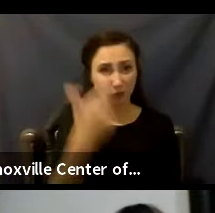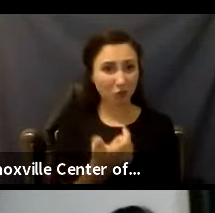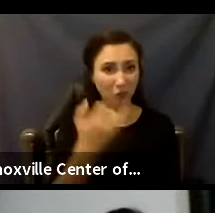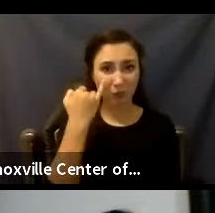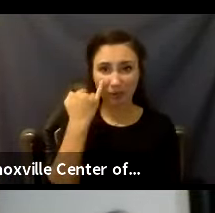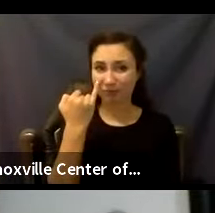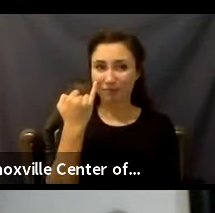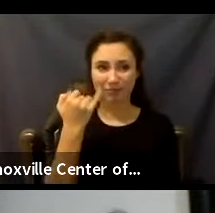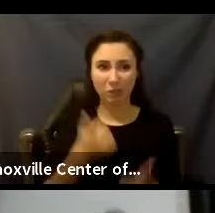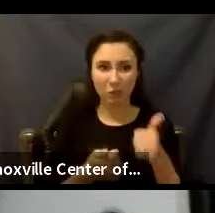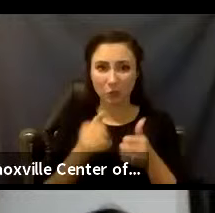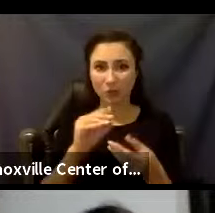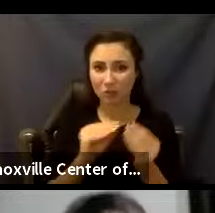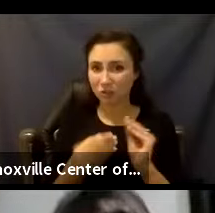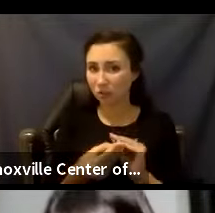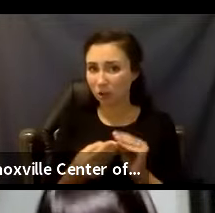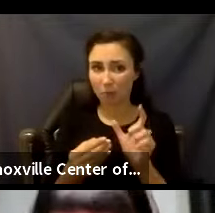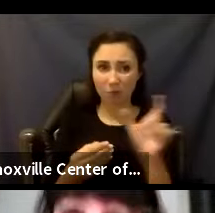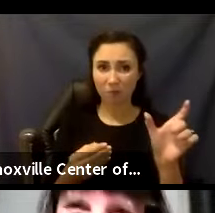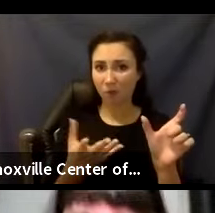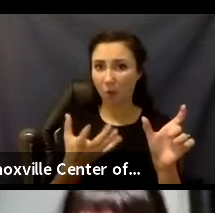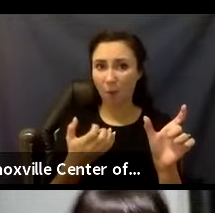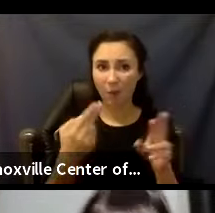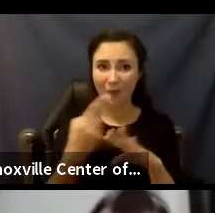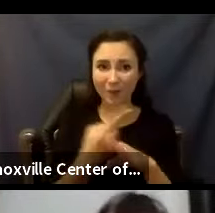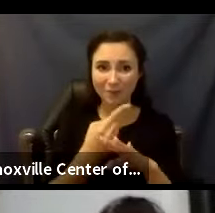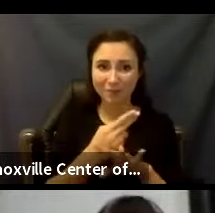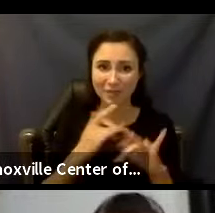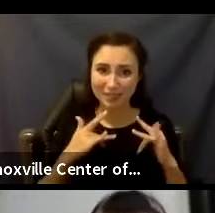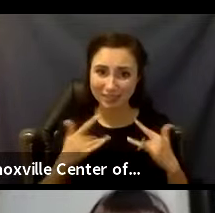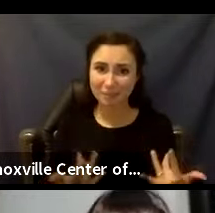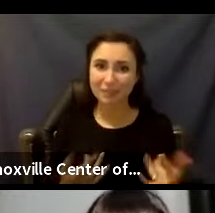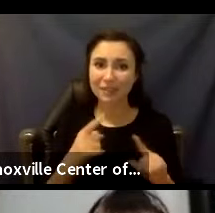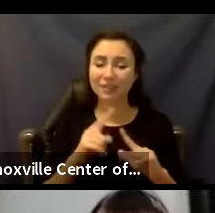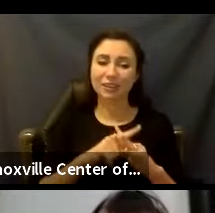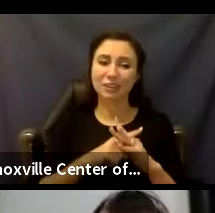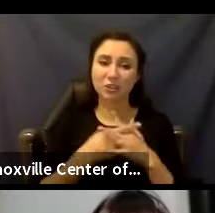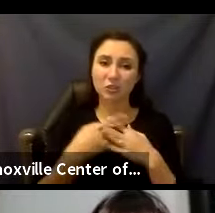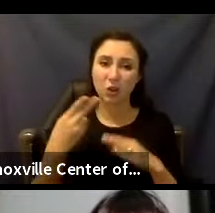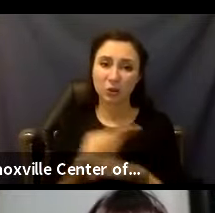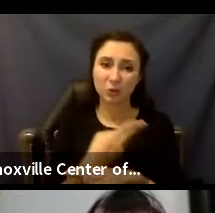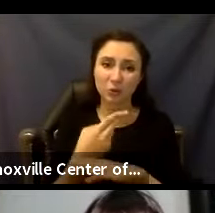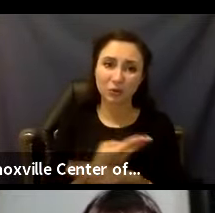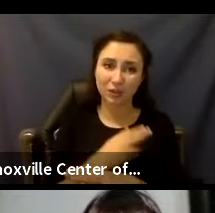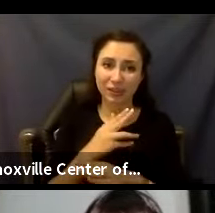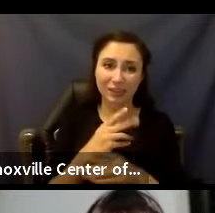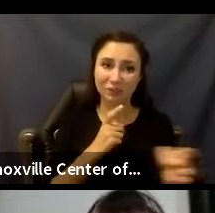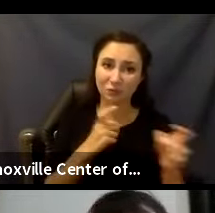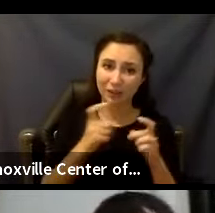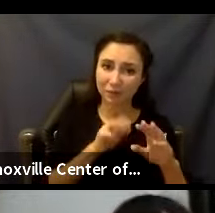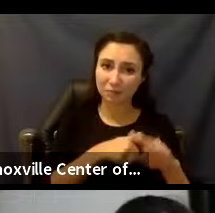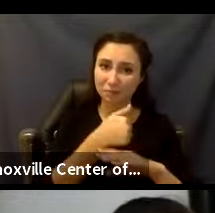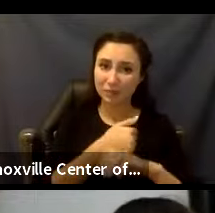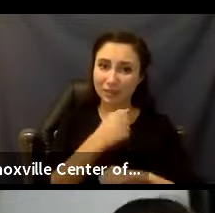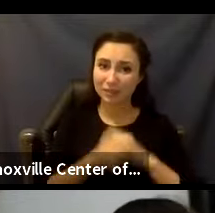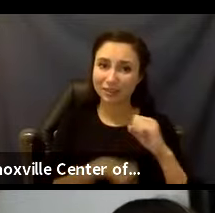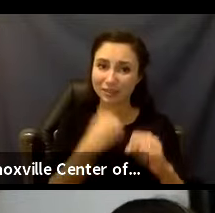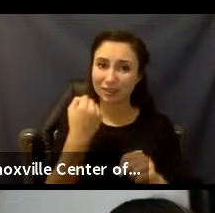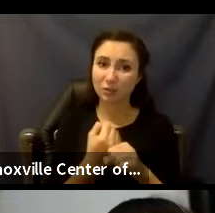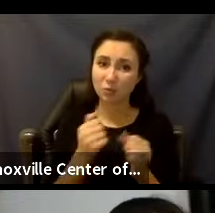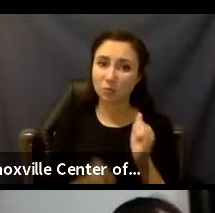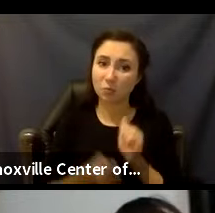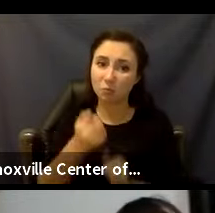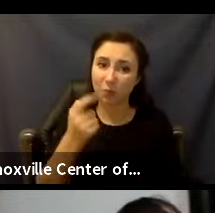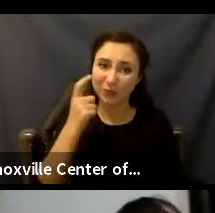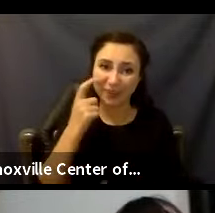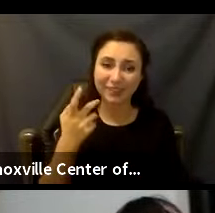number convention you want to use. But typically, since it appears you started with regulations based on their year, that would make the most logical